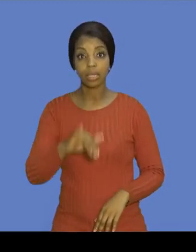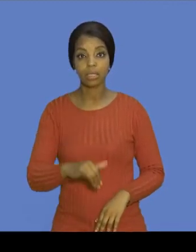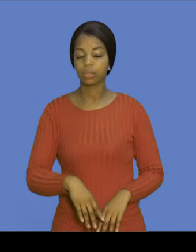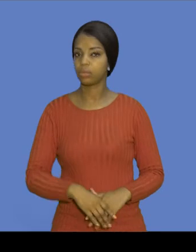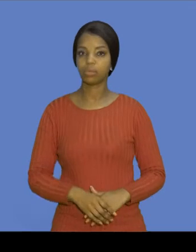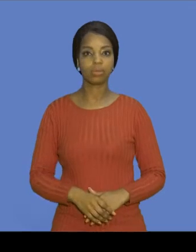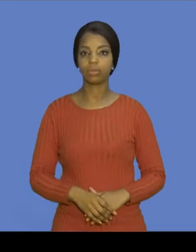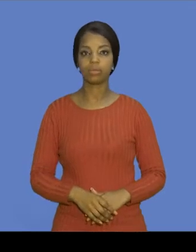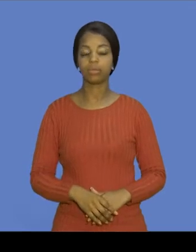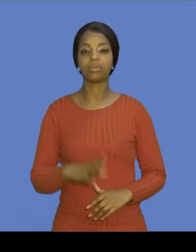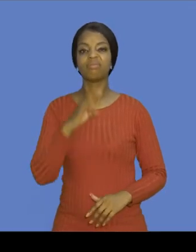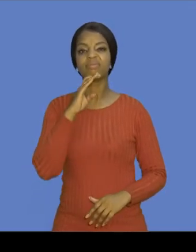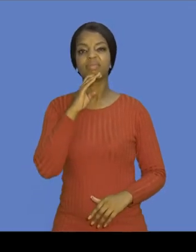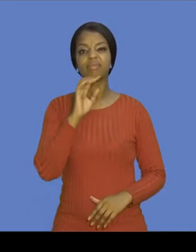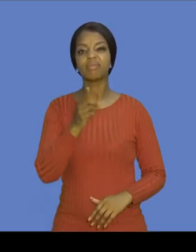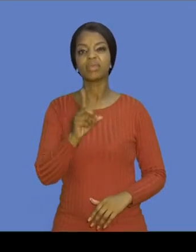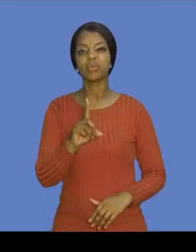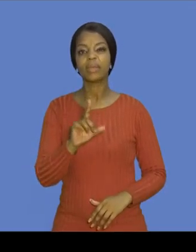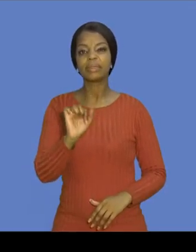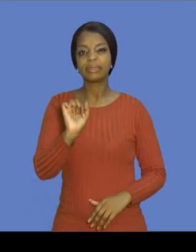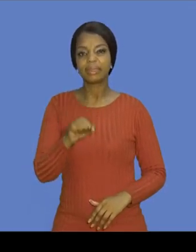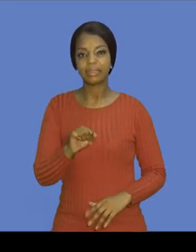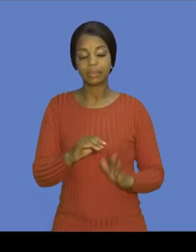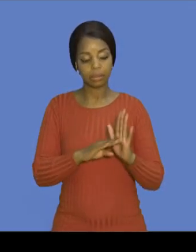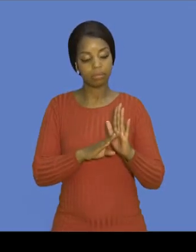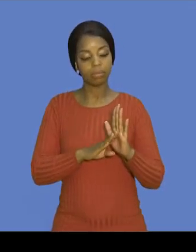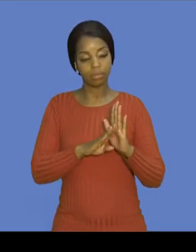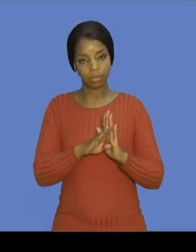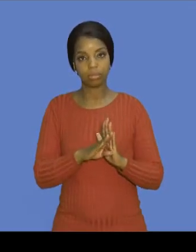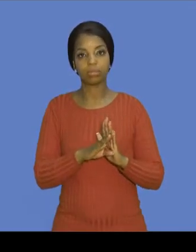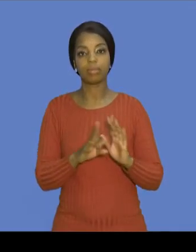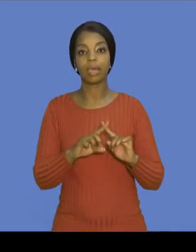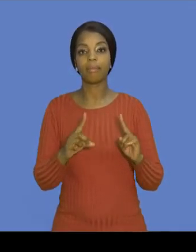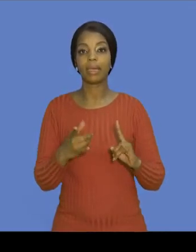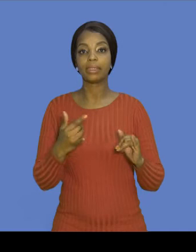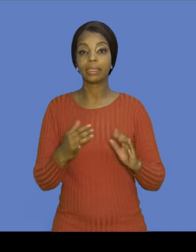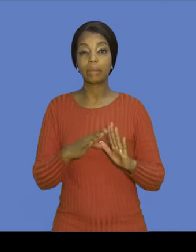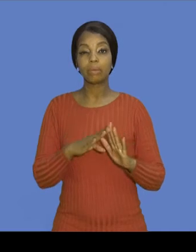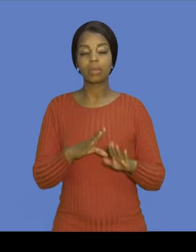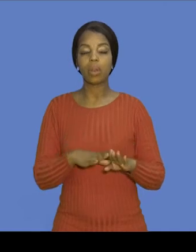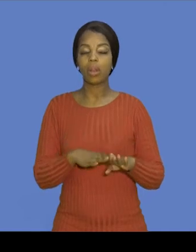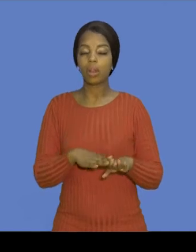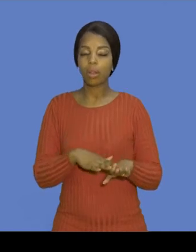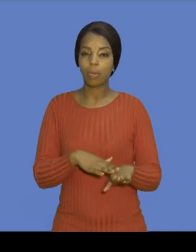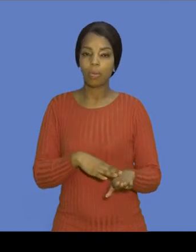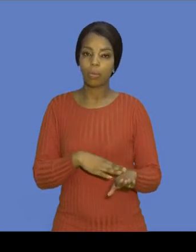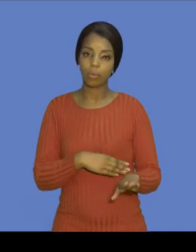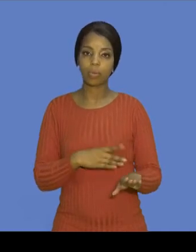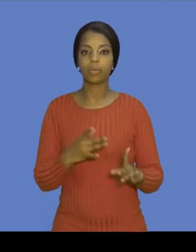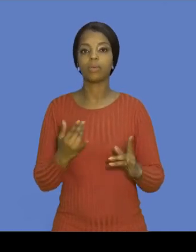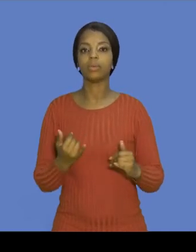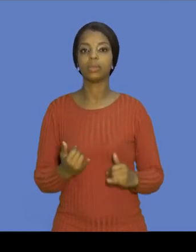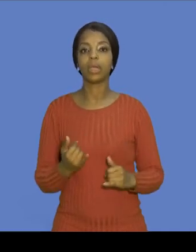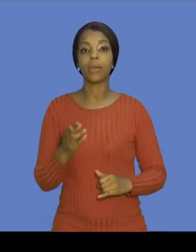just means that they are still increasing, but now they are increasing at a very slow pace,